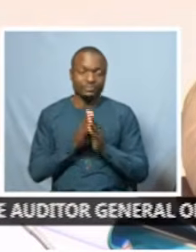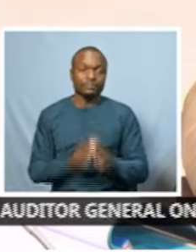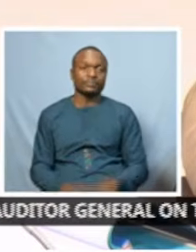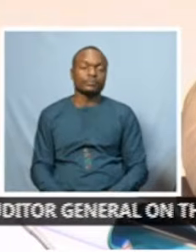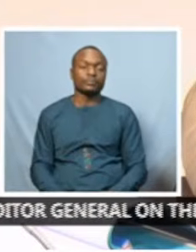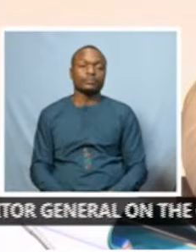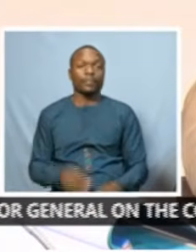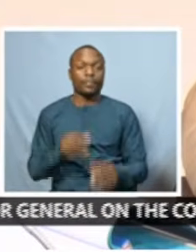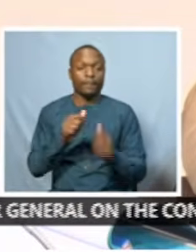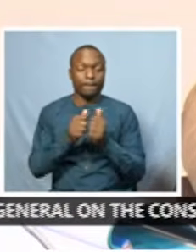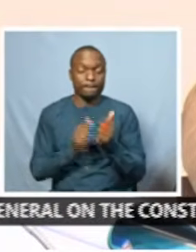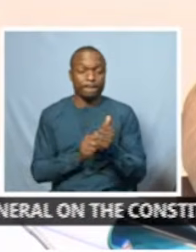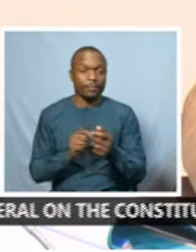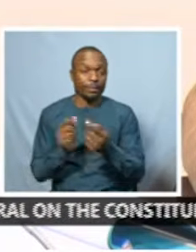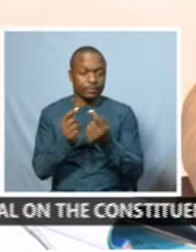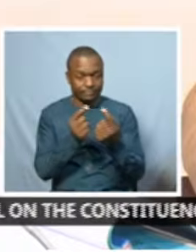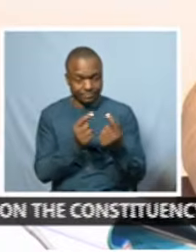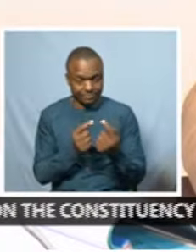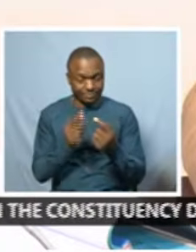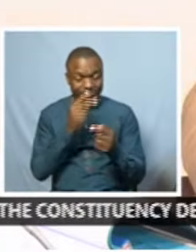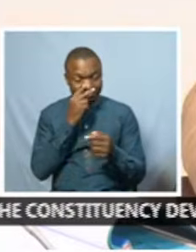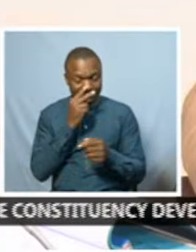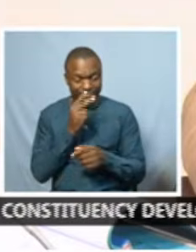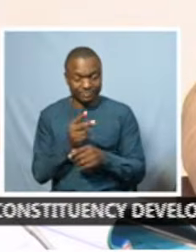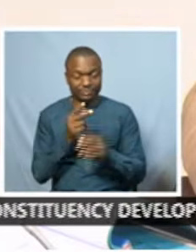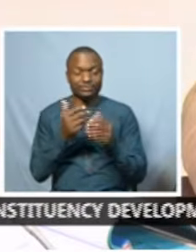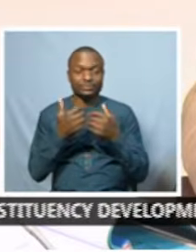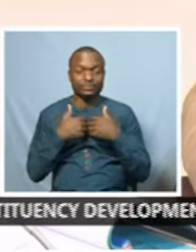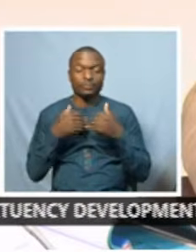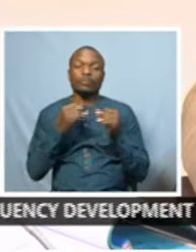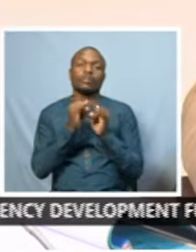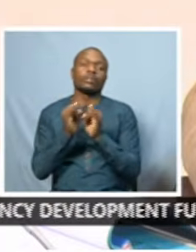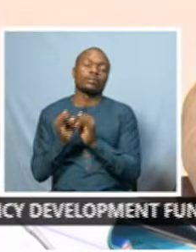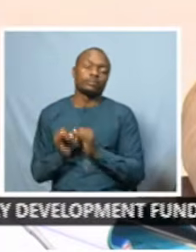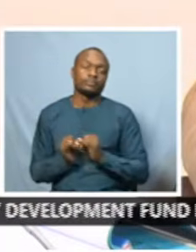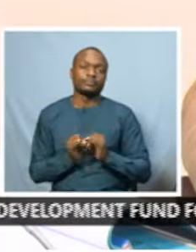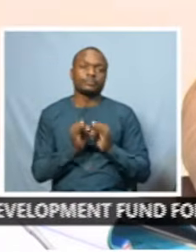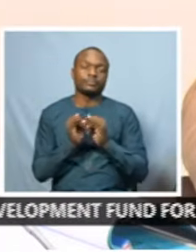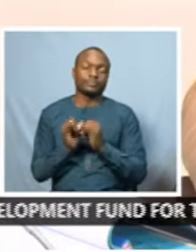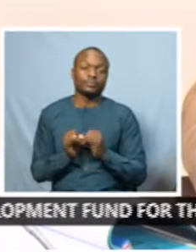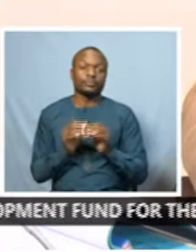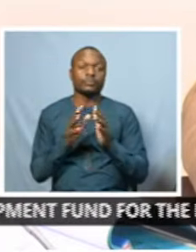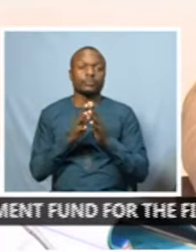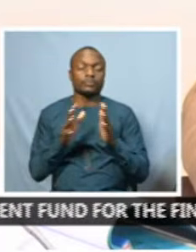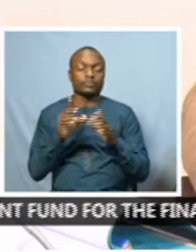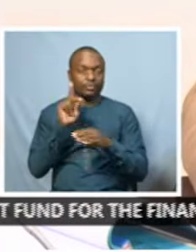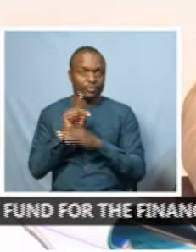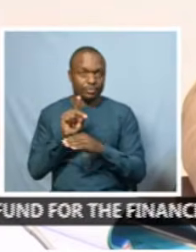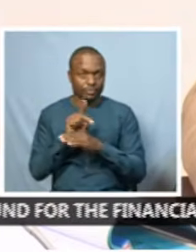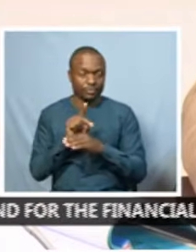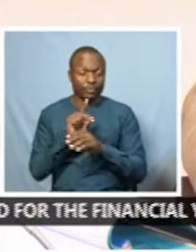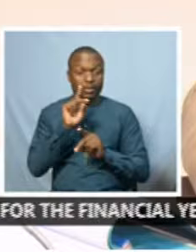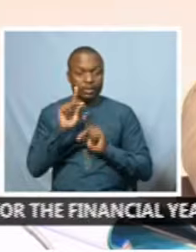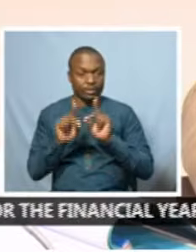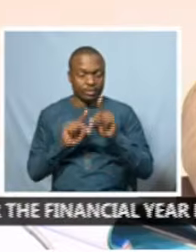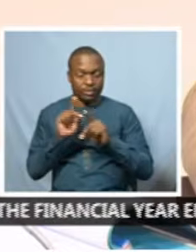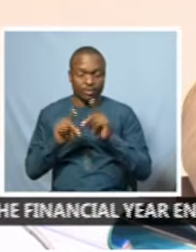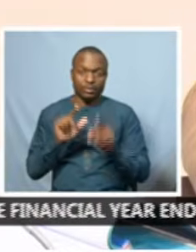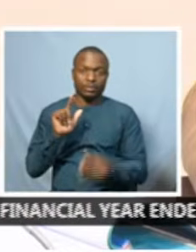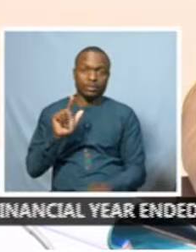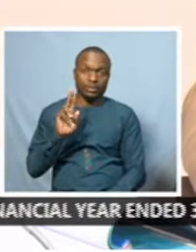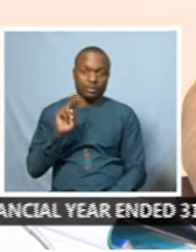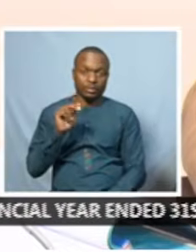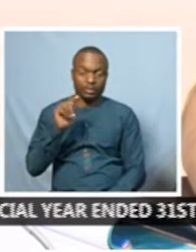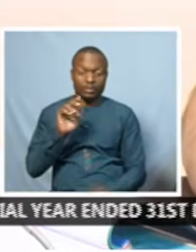in terms of the picture, you would note that actually we have implemented very viable projects which the people of LUNTE are